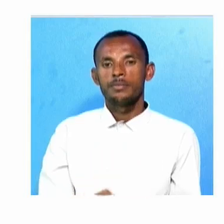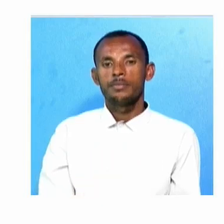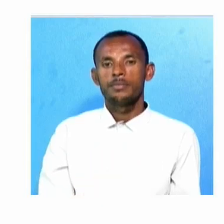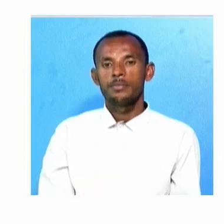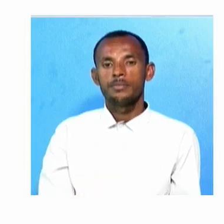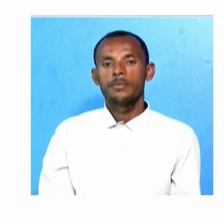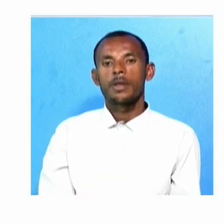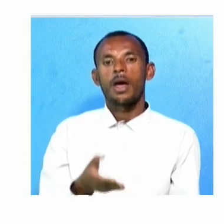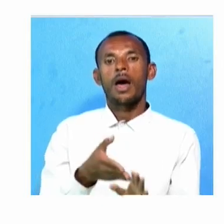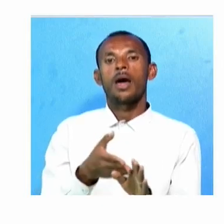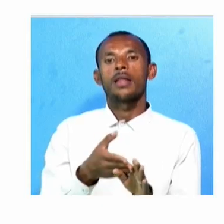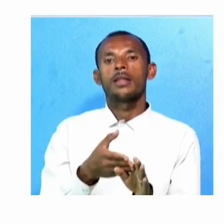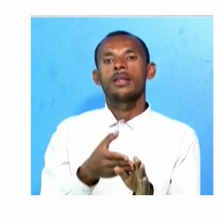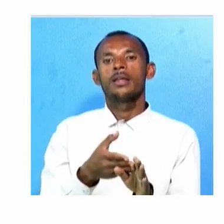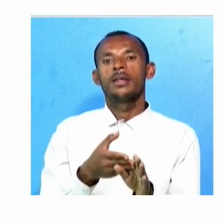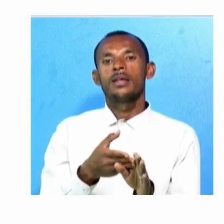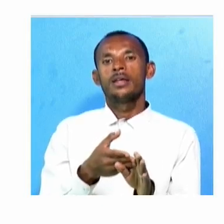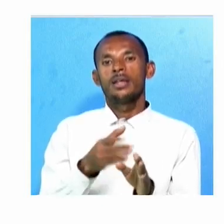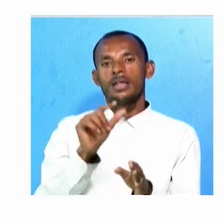at least